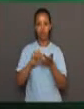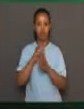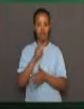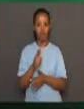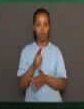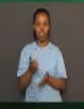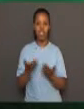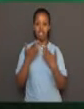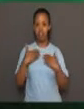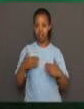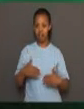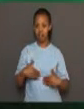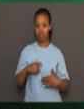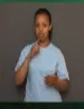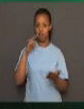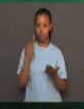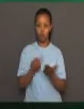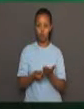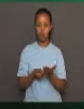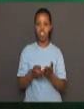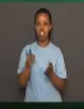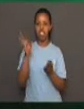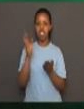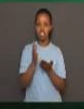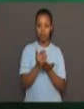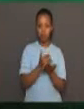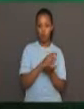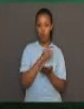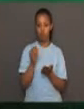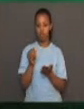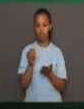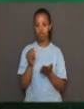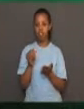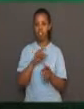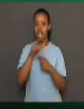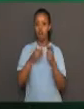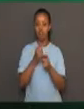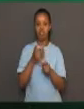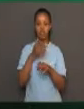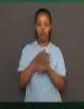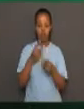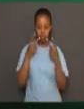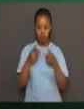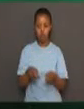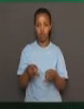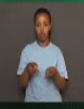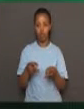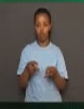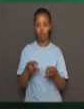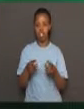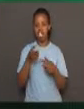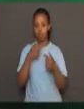Fossil evidence that has been gathered and organized over the years shows us that